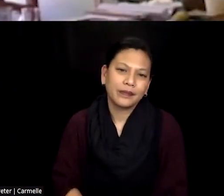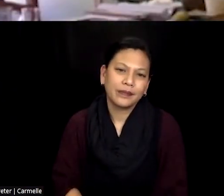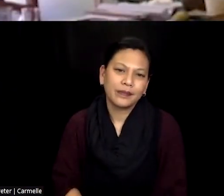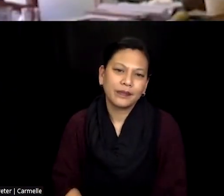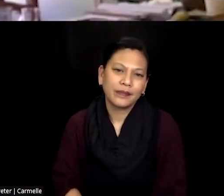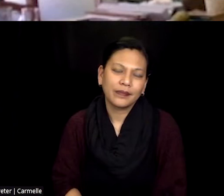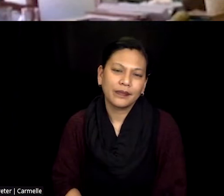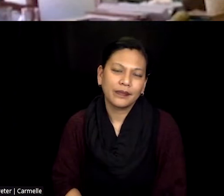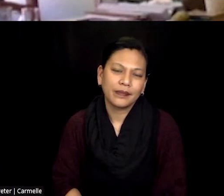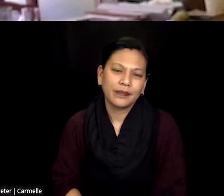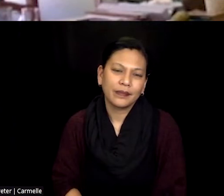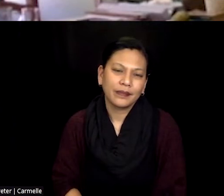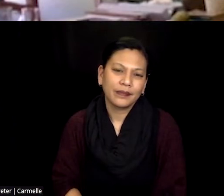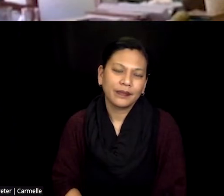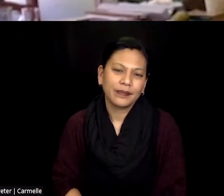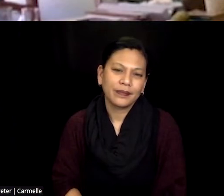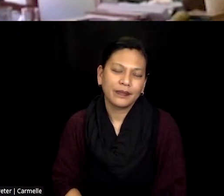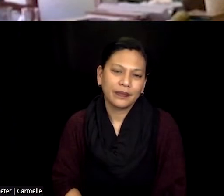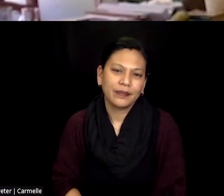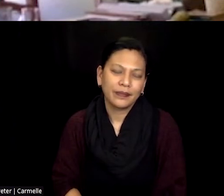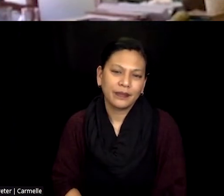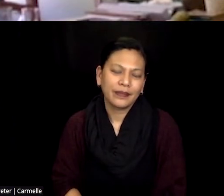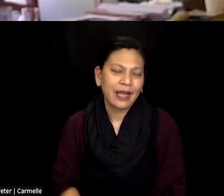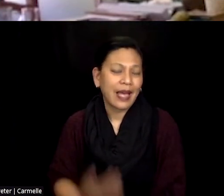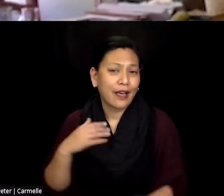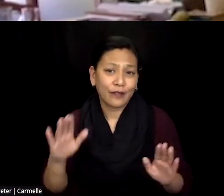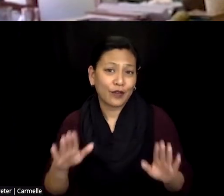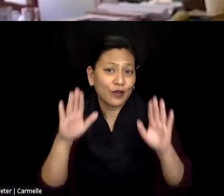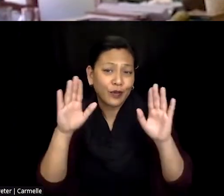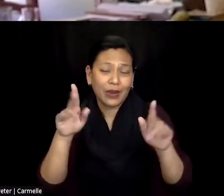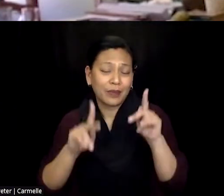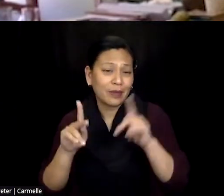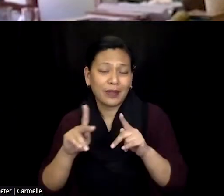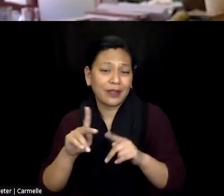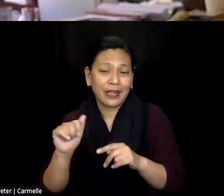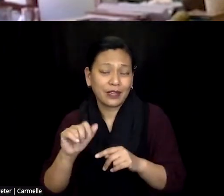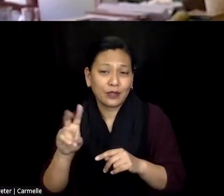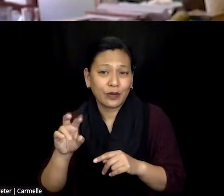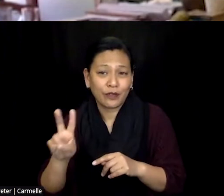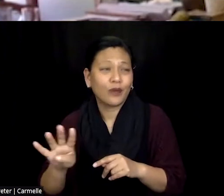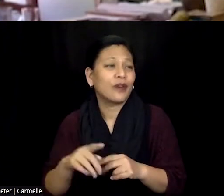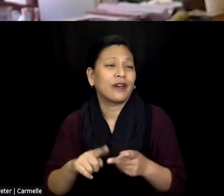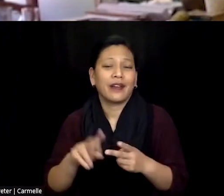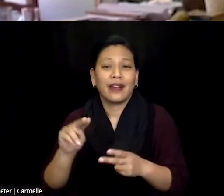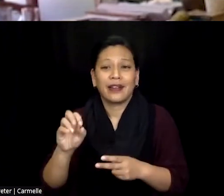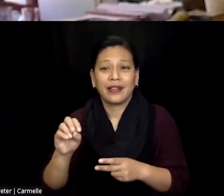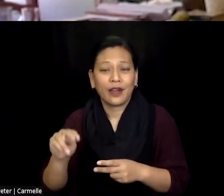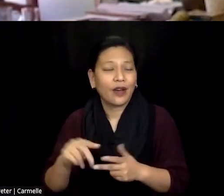So many of them are sanitized. There are really great executives at A24 and Neon and